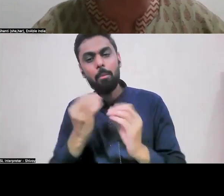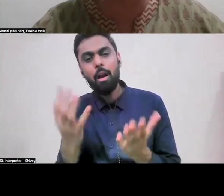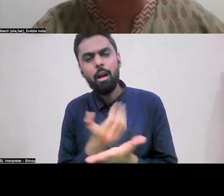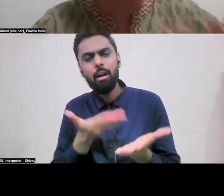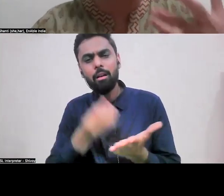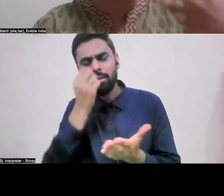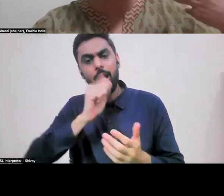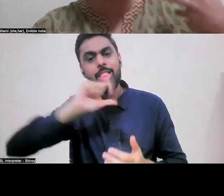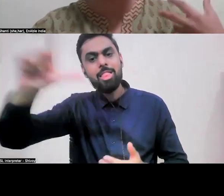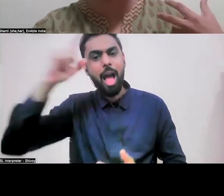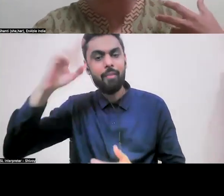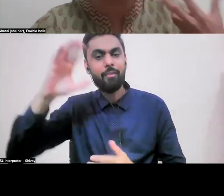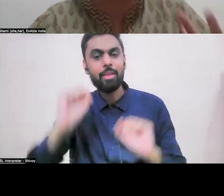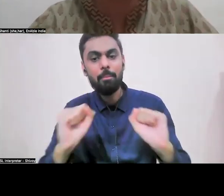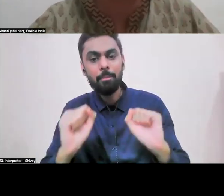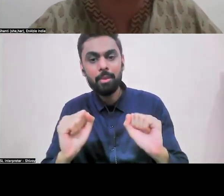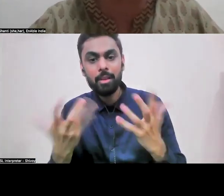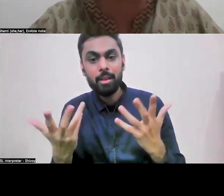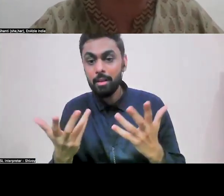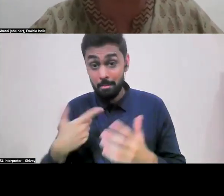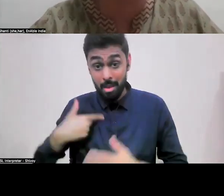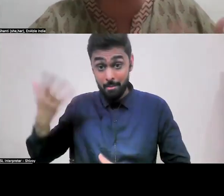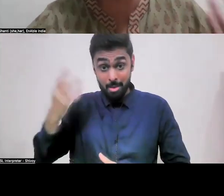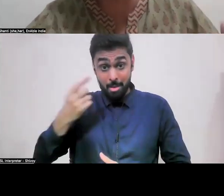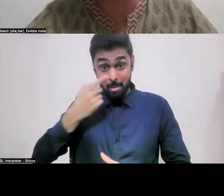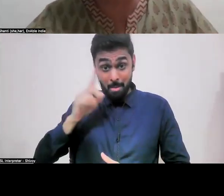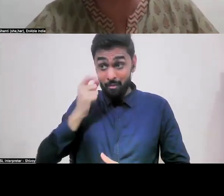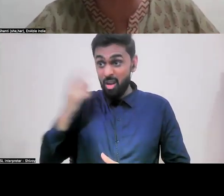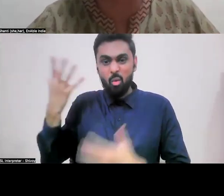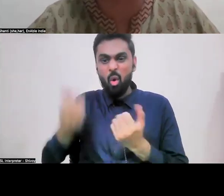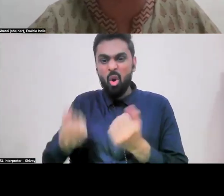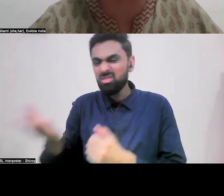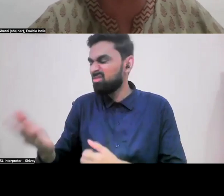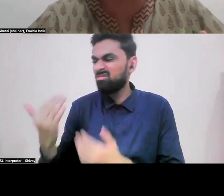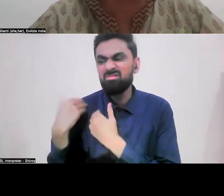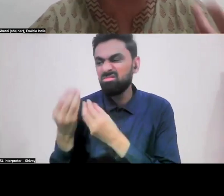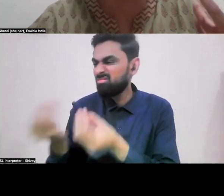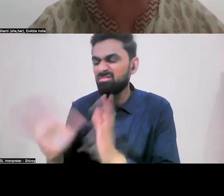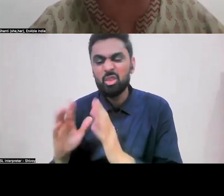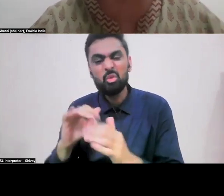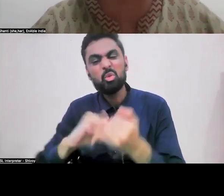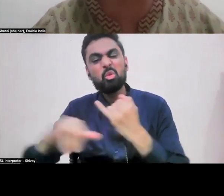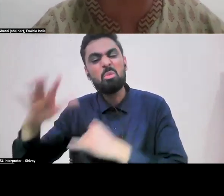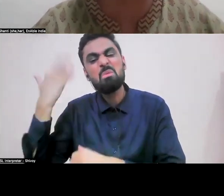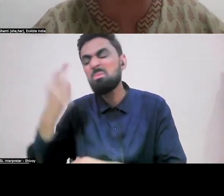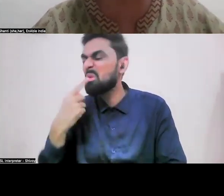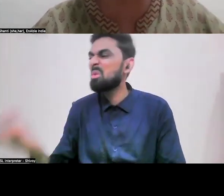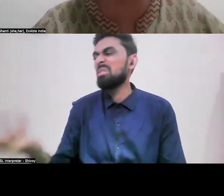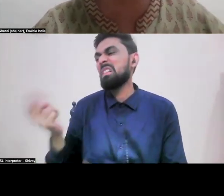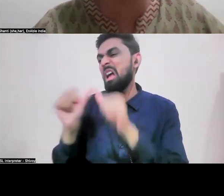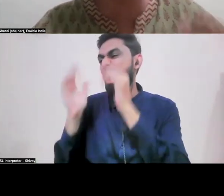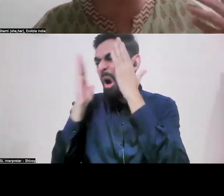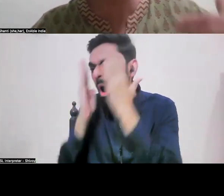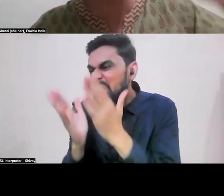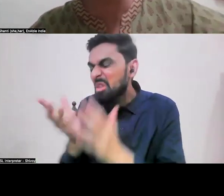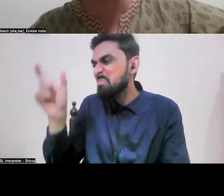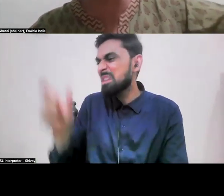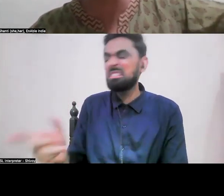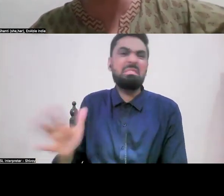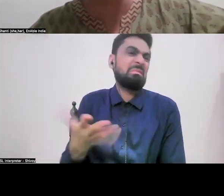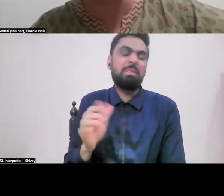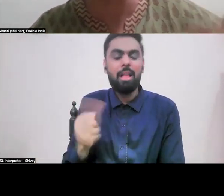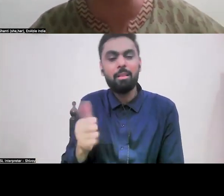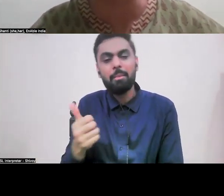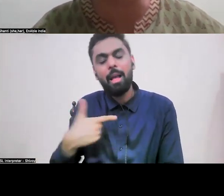it for life. But whereas if your parents never expected much from you, just because society also says, what will this person do? You will behave